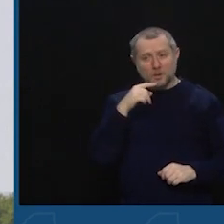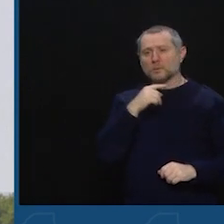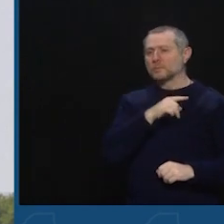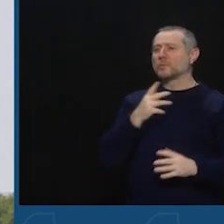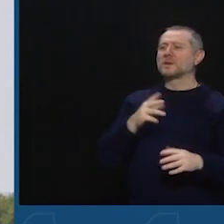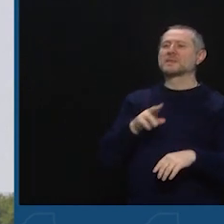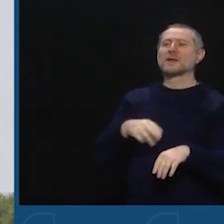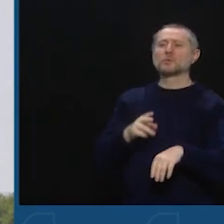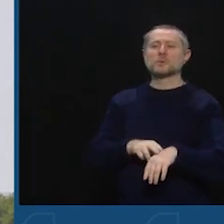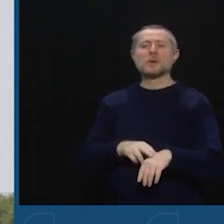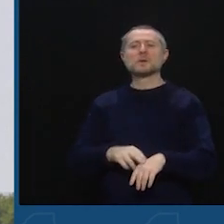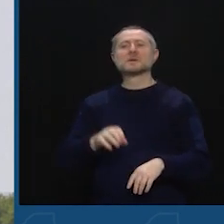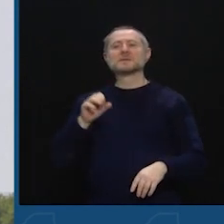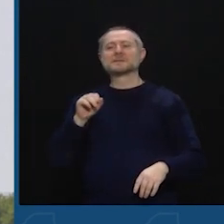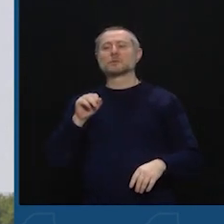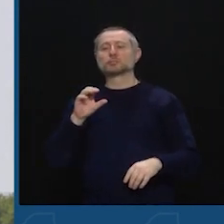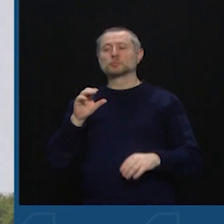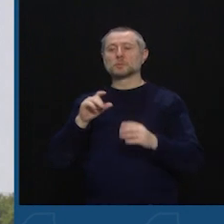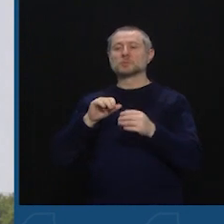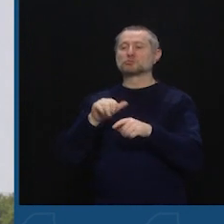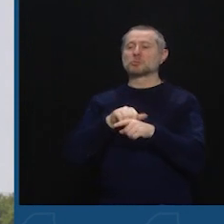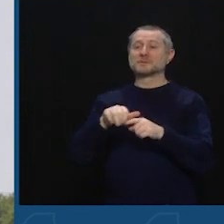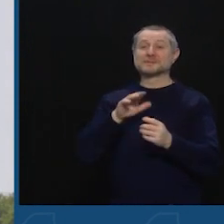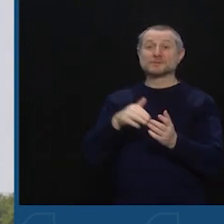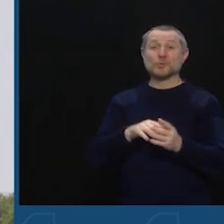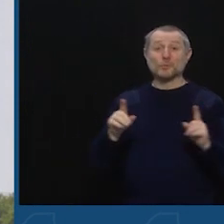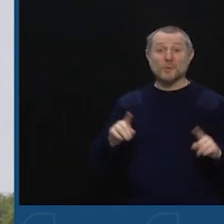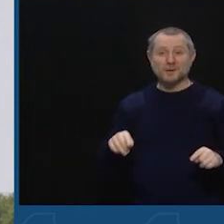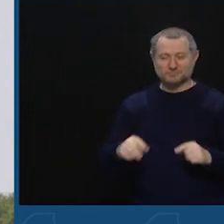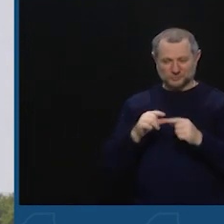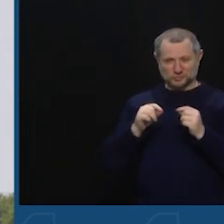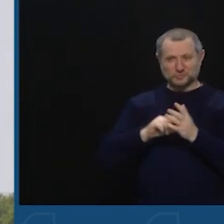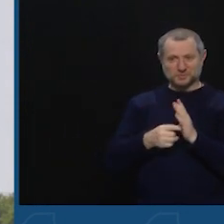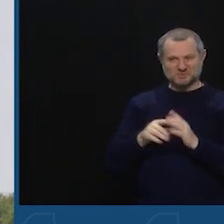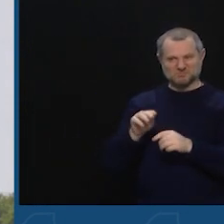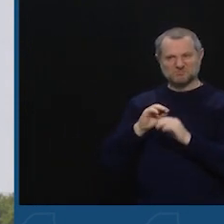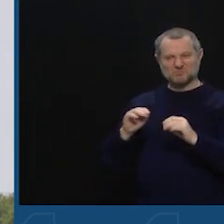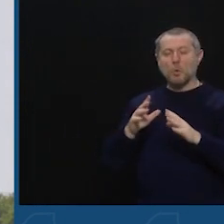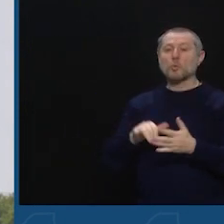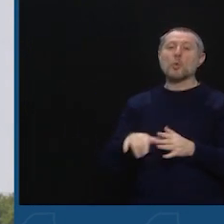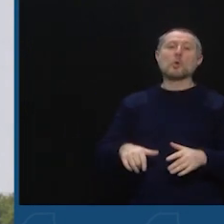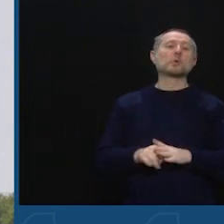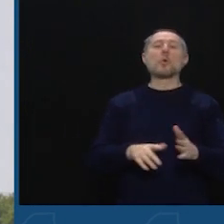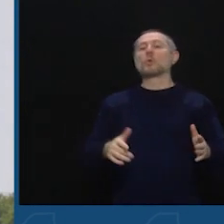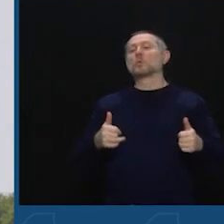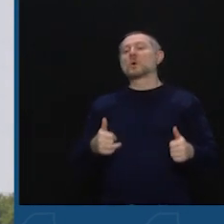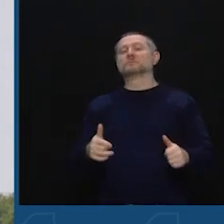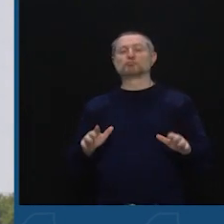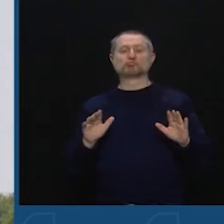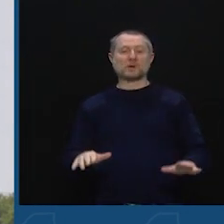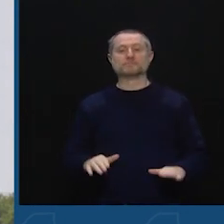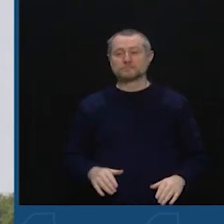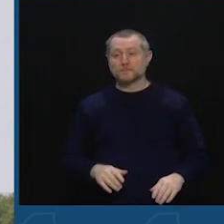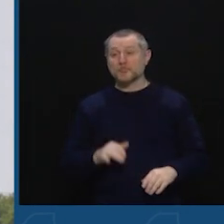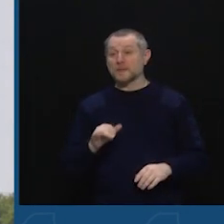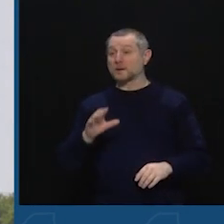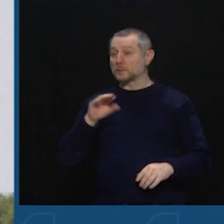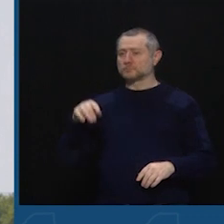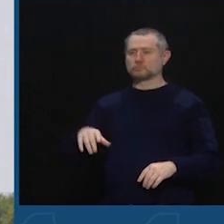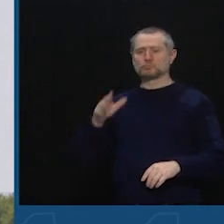Training Center right here in the state of New York, right here in this community, I think it'd be phenomenal, and that'll be an attraction.